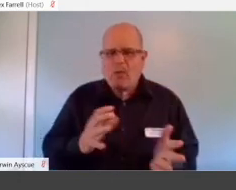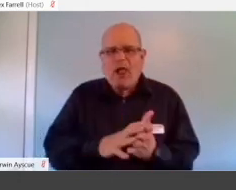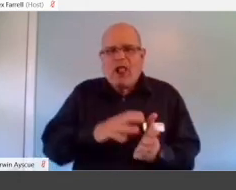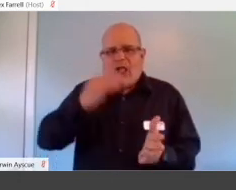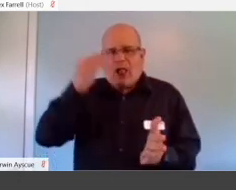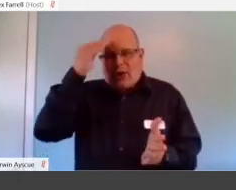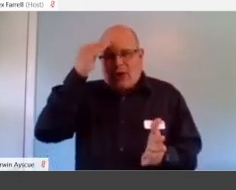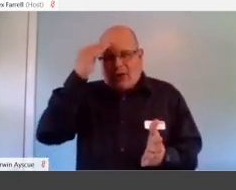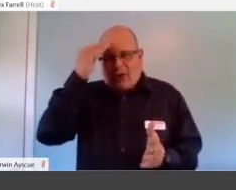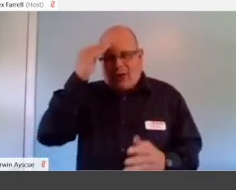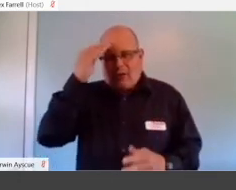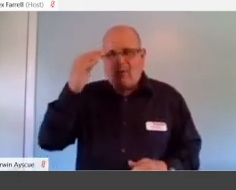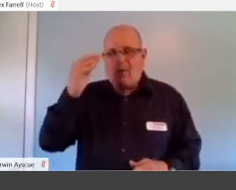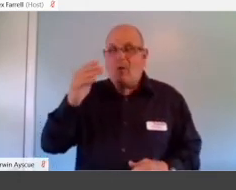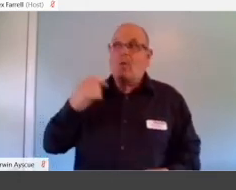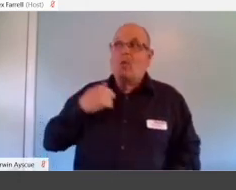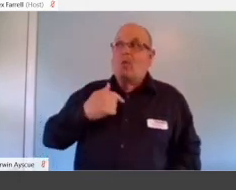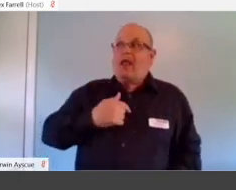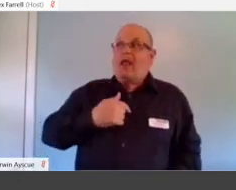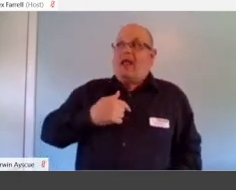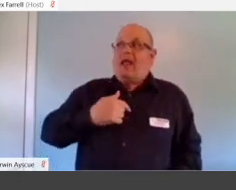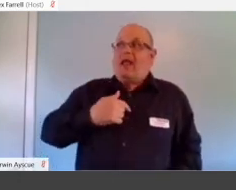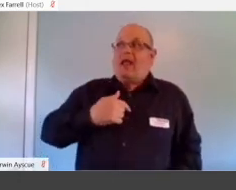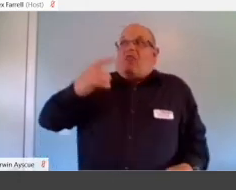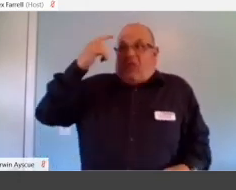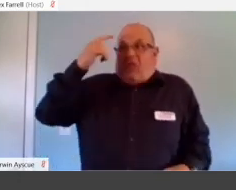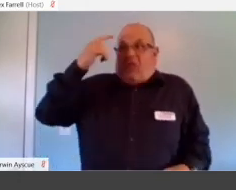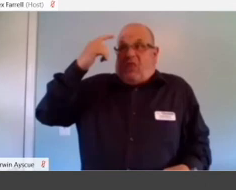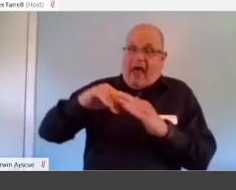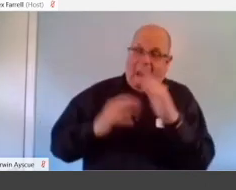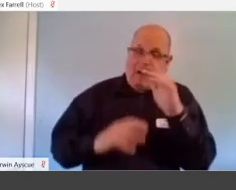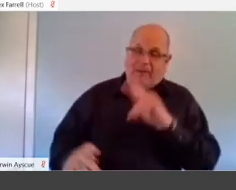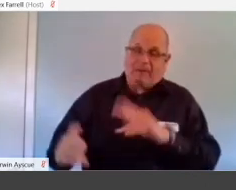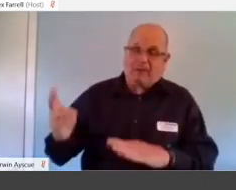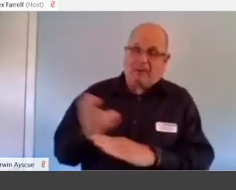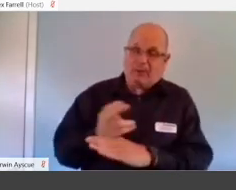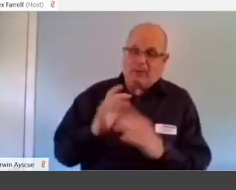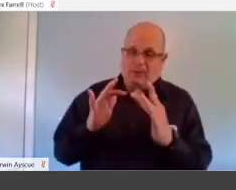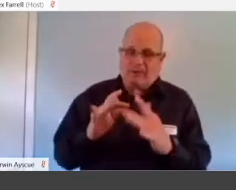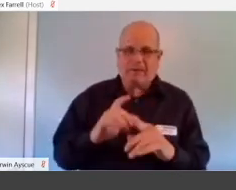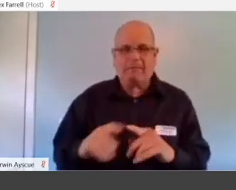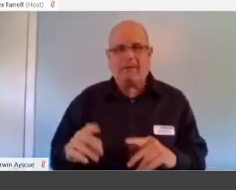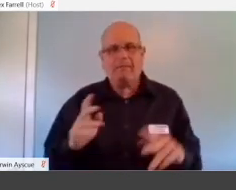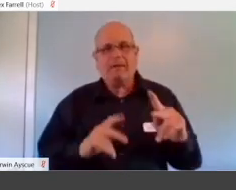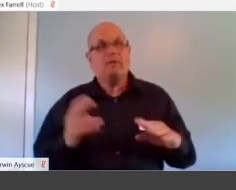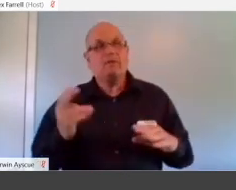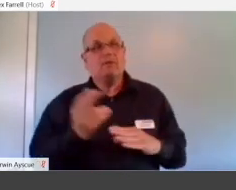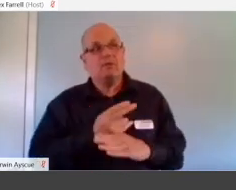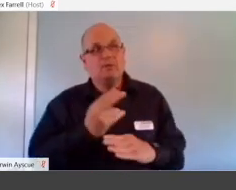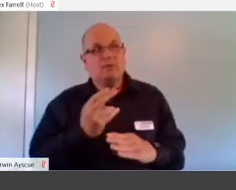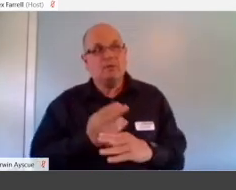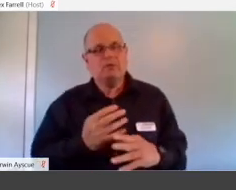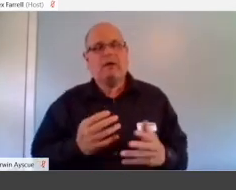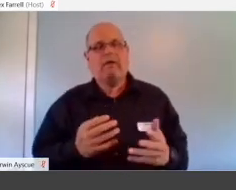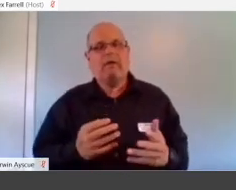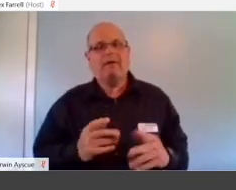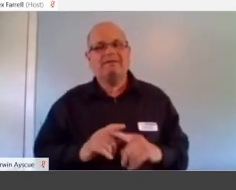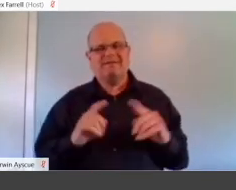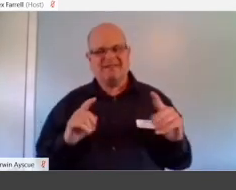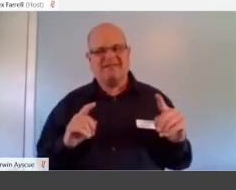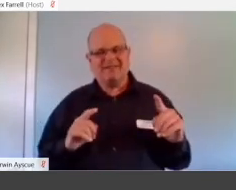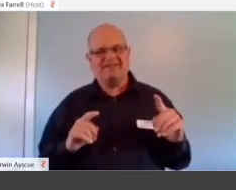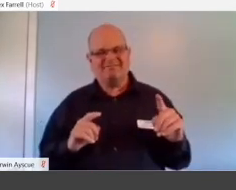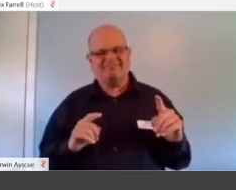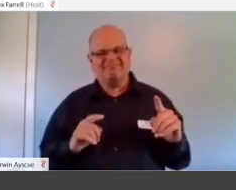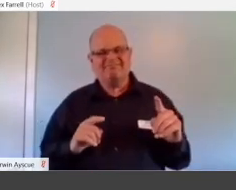our assumptions about how people use the website by just watching everyday people go use our website with a simple question. We thought, like, for us, it